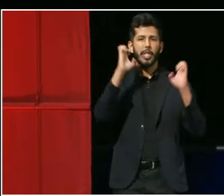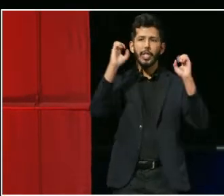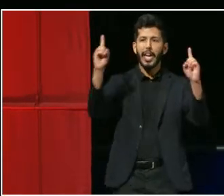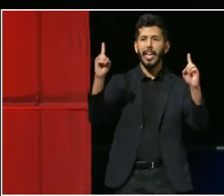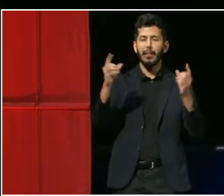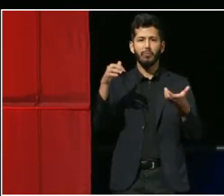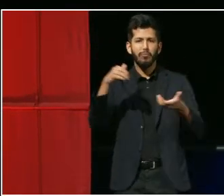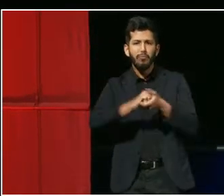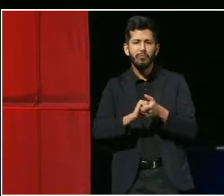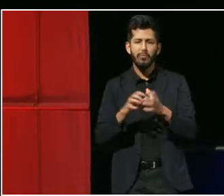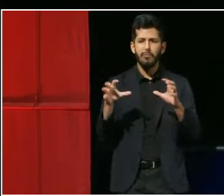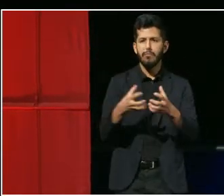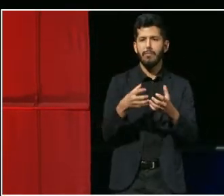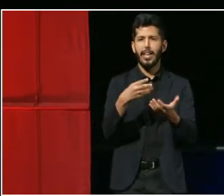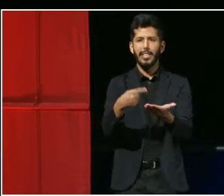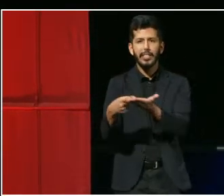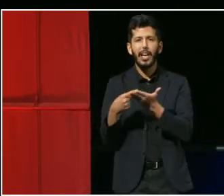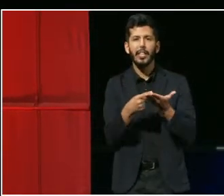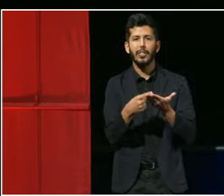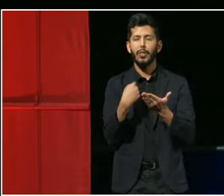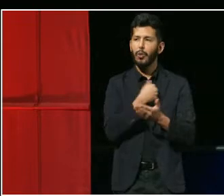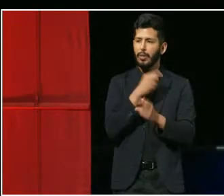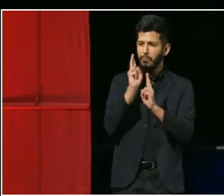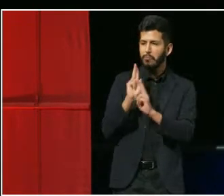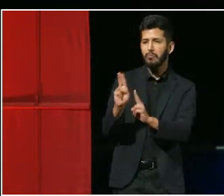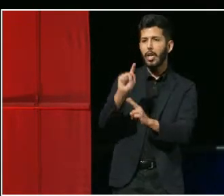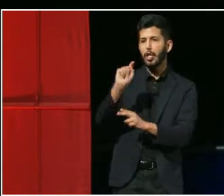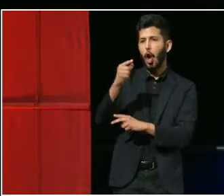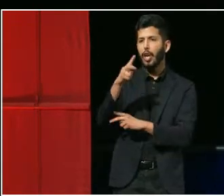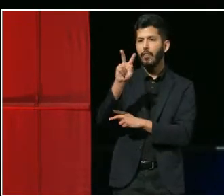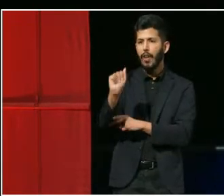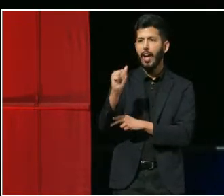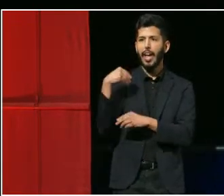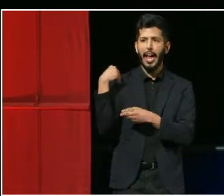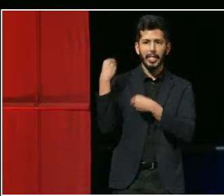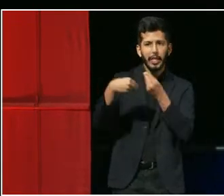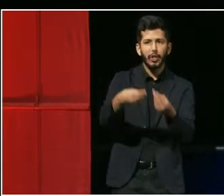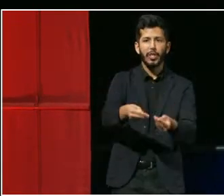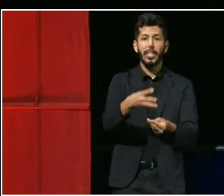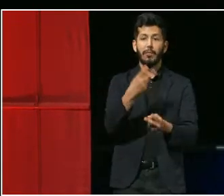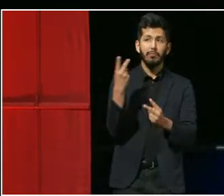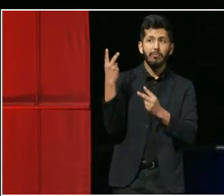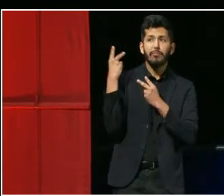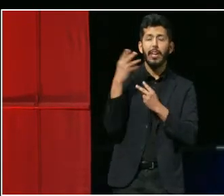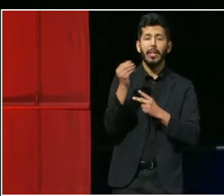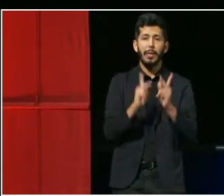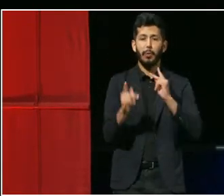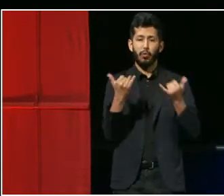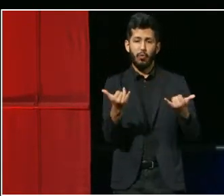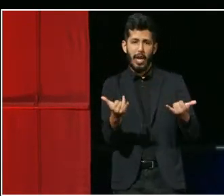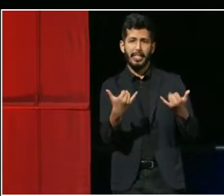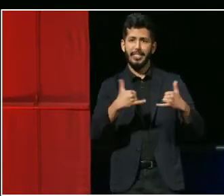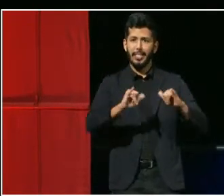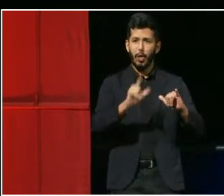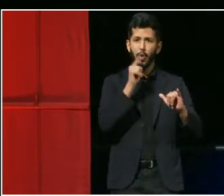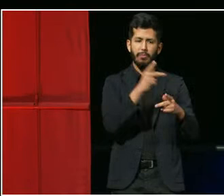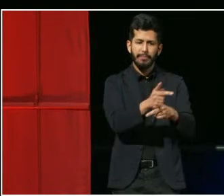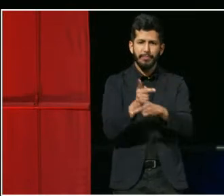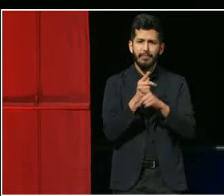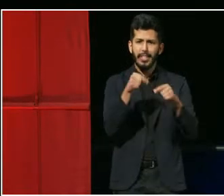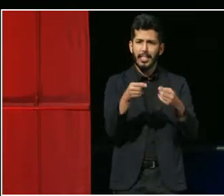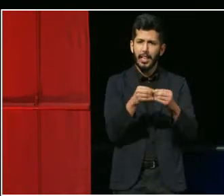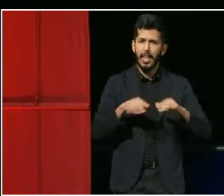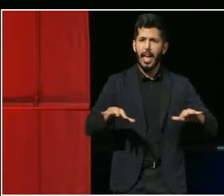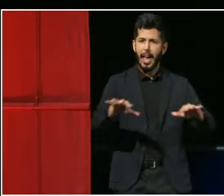discuss. We honor and respect Tongva ancestors and the Tongva community today, which continue to nurture this land and water through traditional